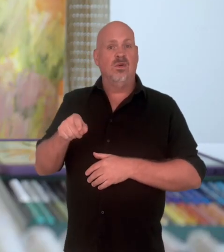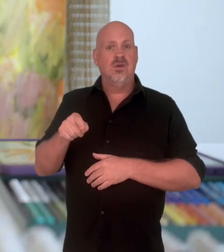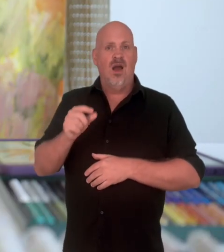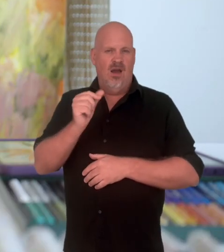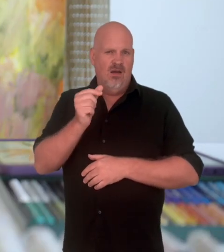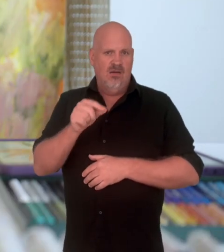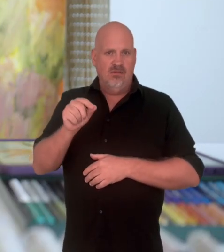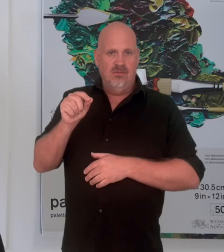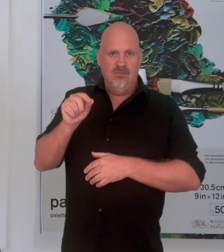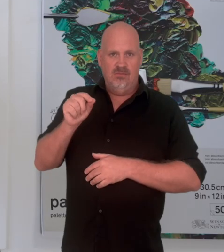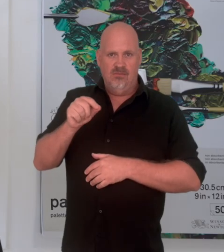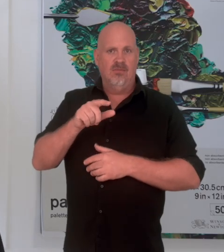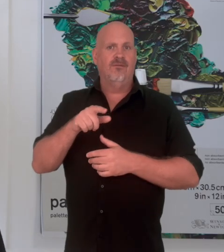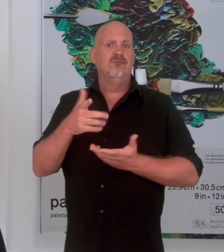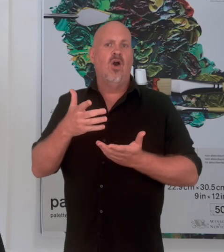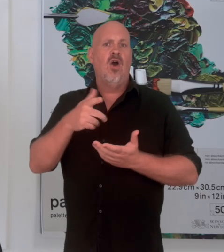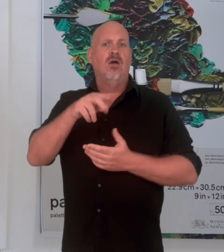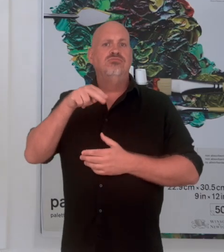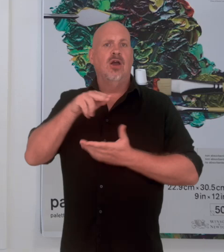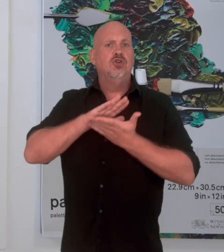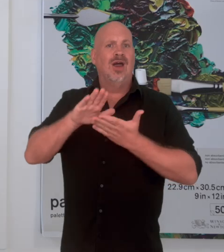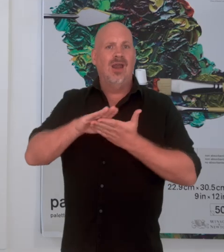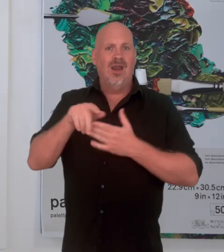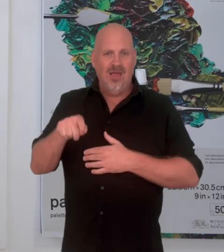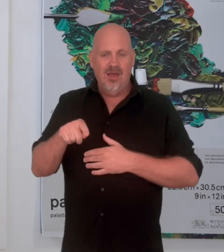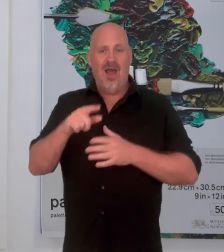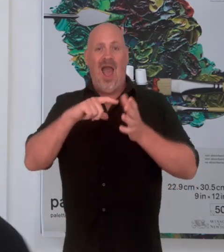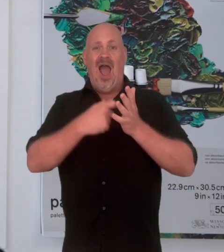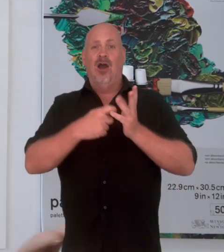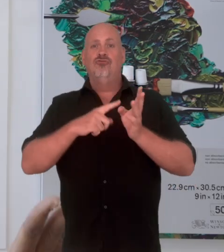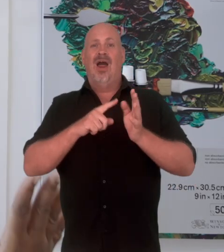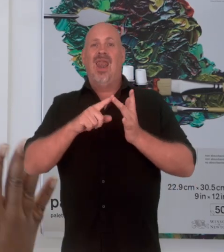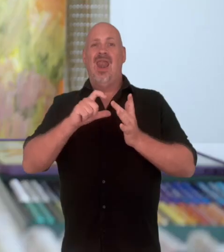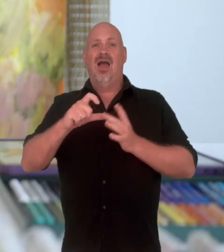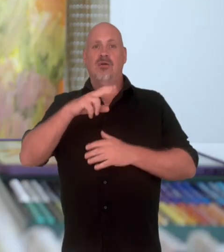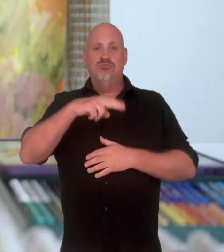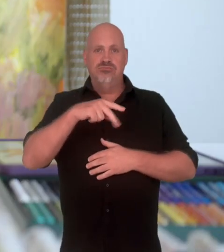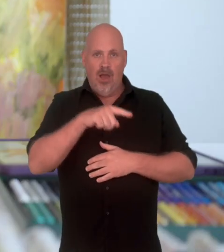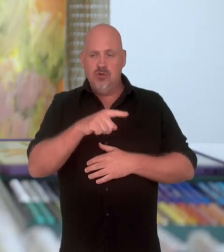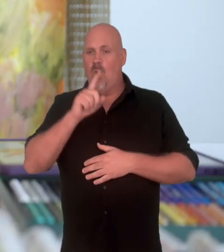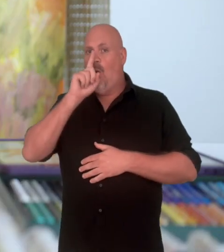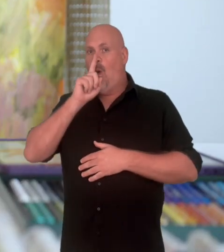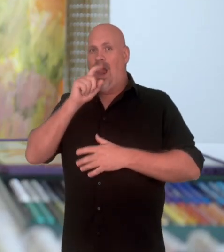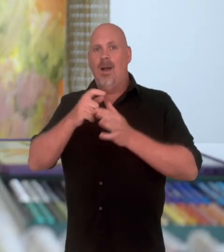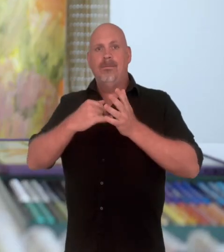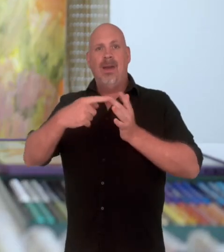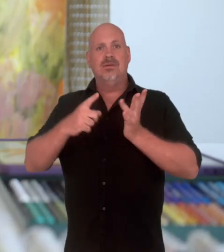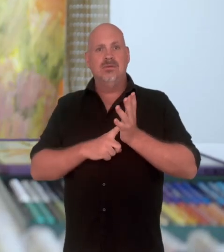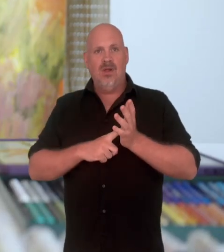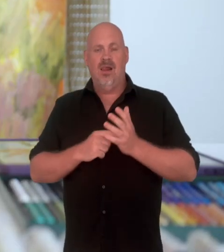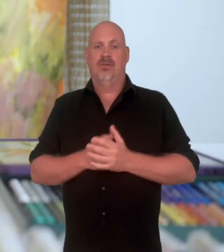your brushes, some acrylic brushes and some oil pastels. So the most important thing I'd